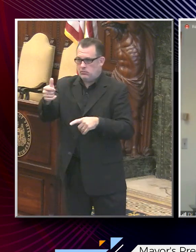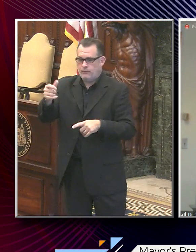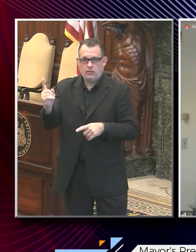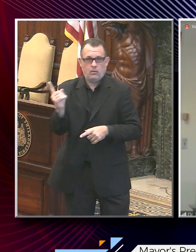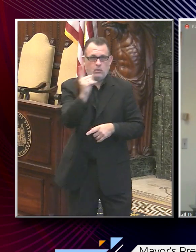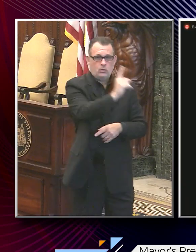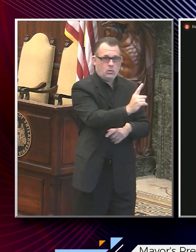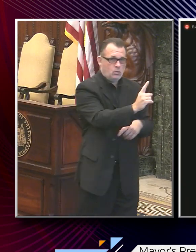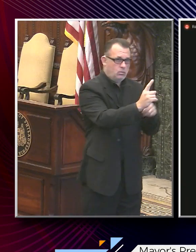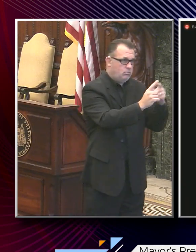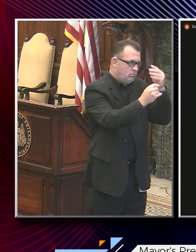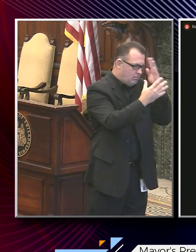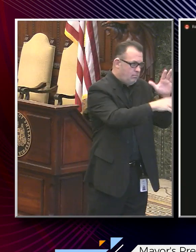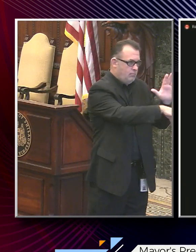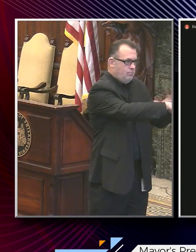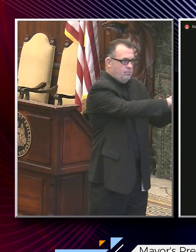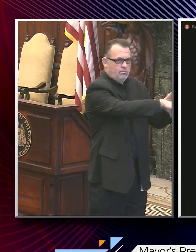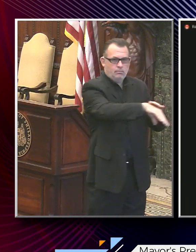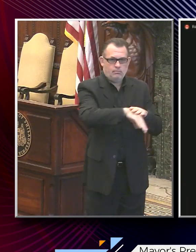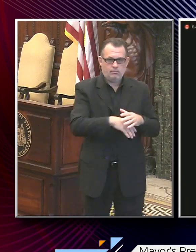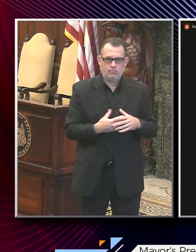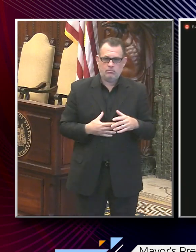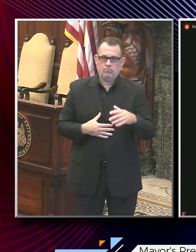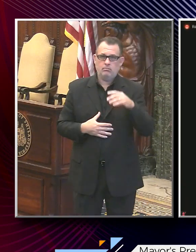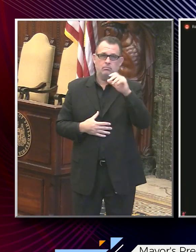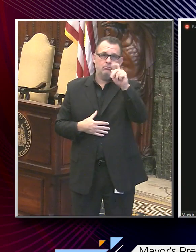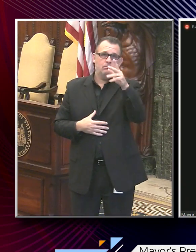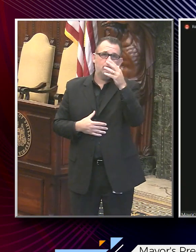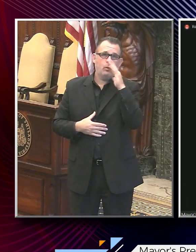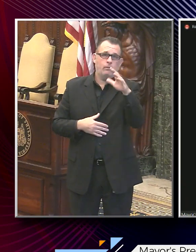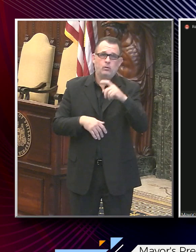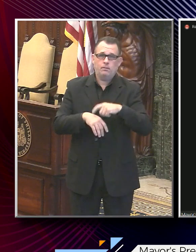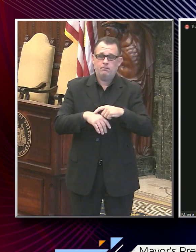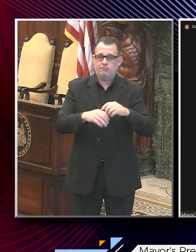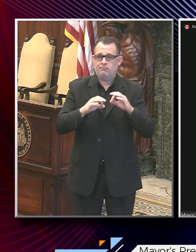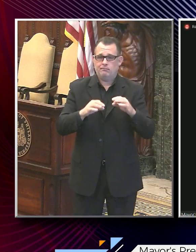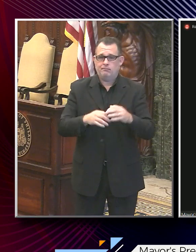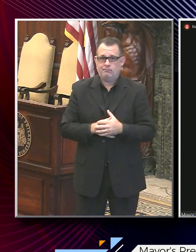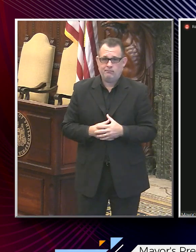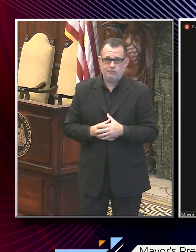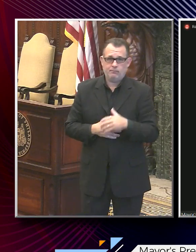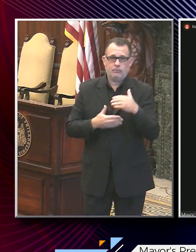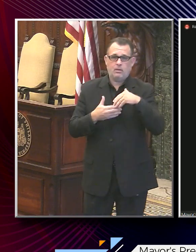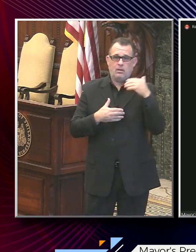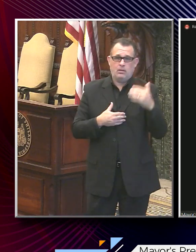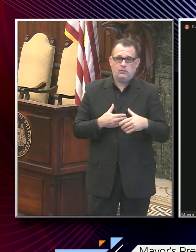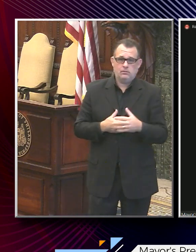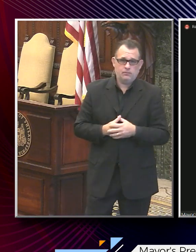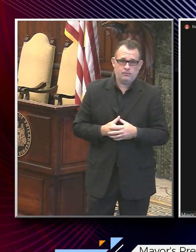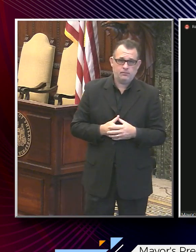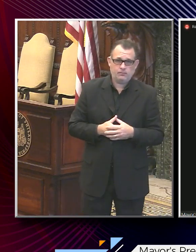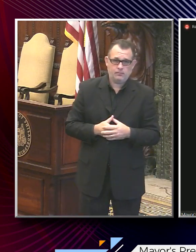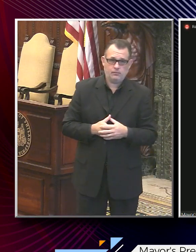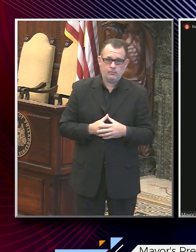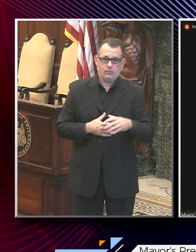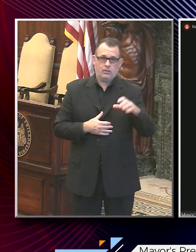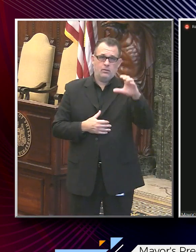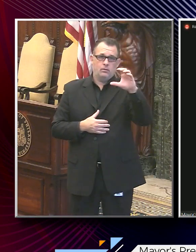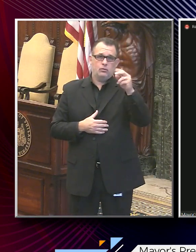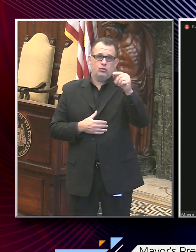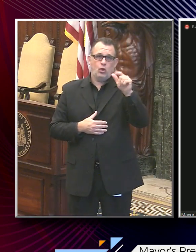restaurant. Great. Thank you for your time. Thank you, Victor. And let's go now to Charlene Santiago of